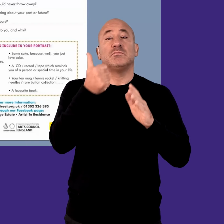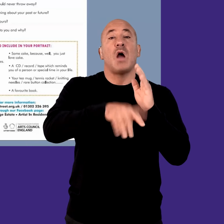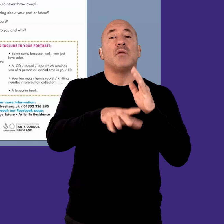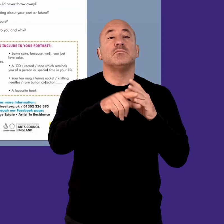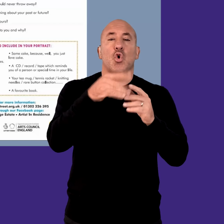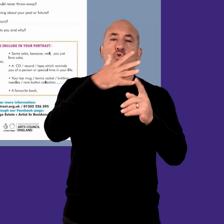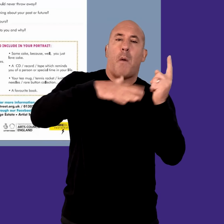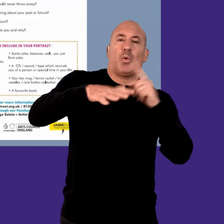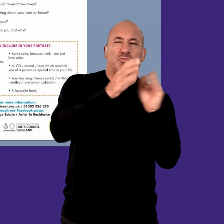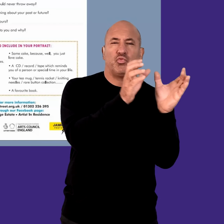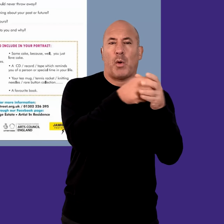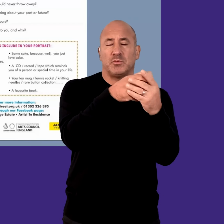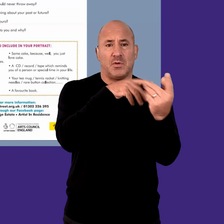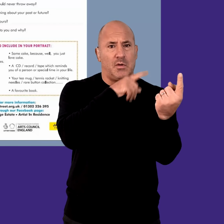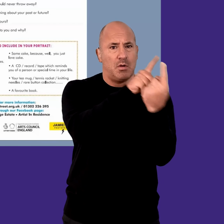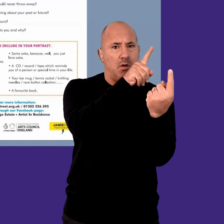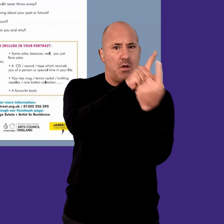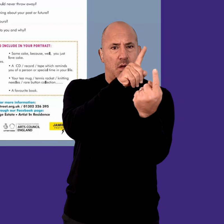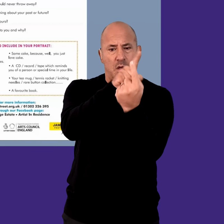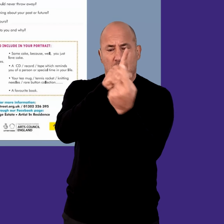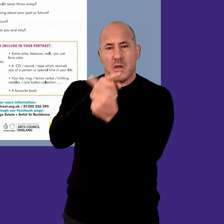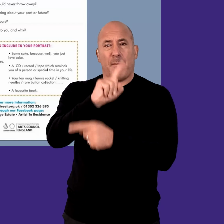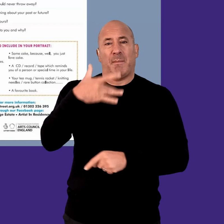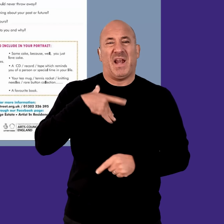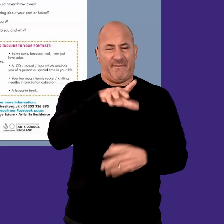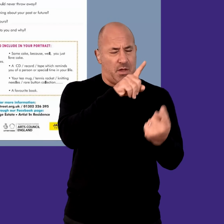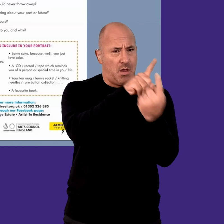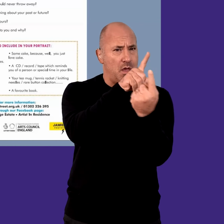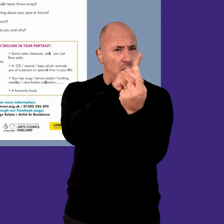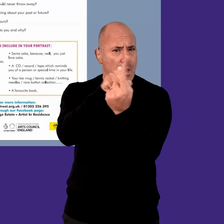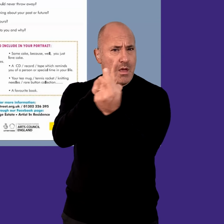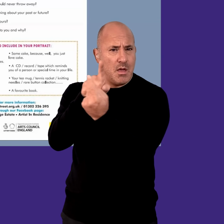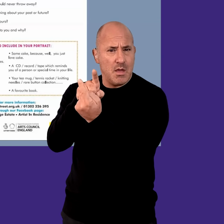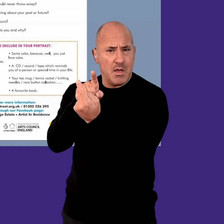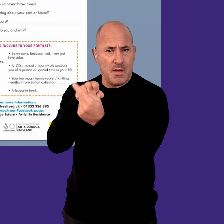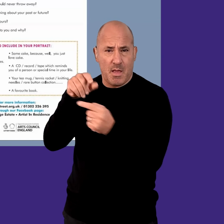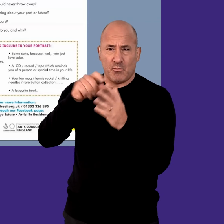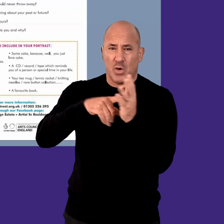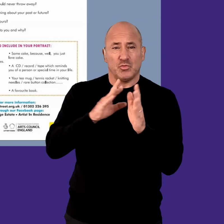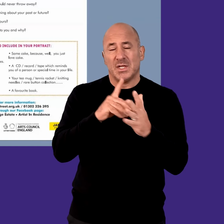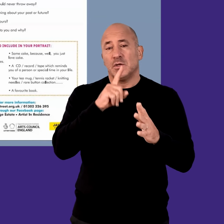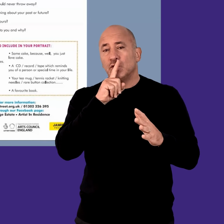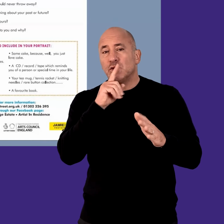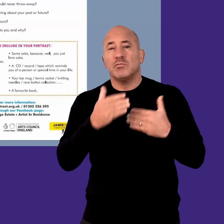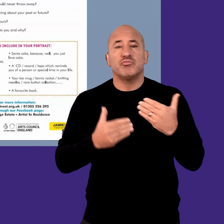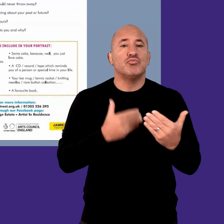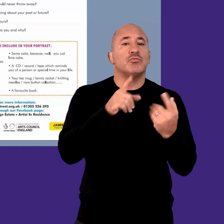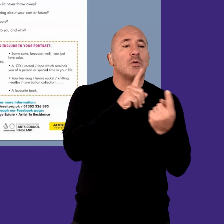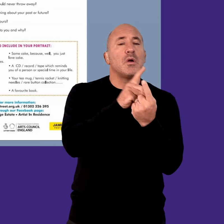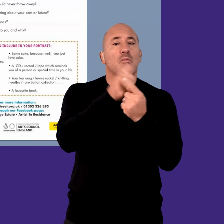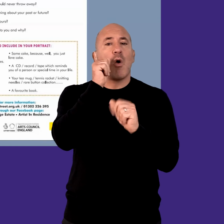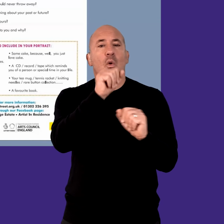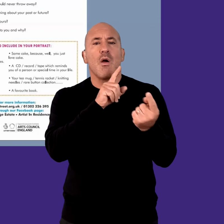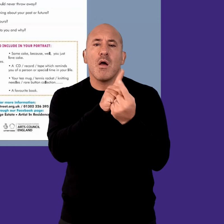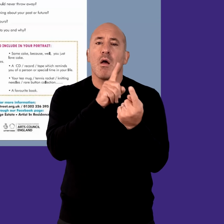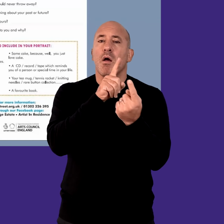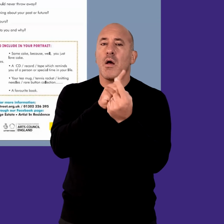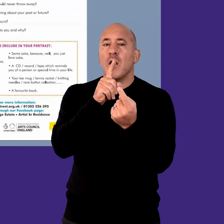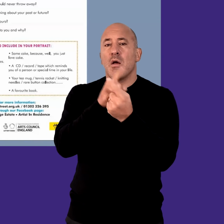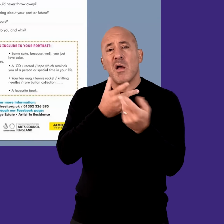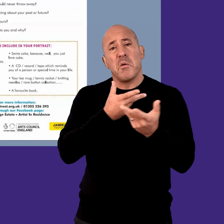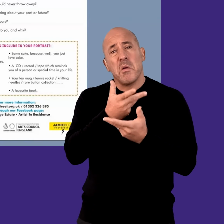to start talking to as many of those community groups and residents as possible to use the project by stealth, I suppose, if